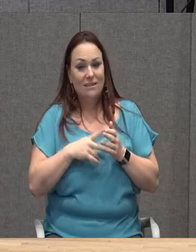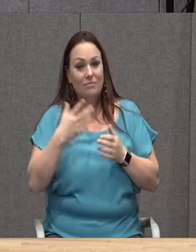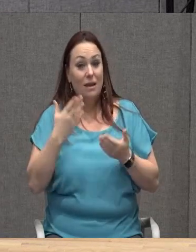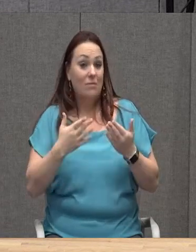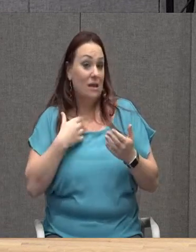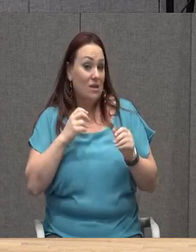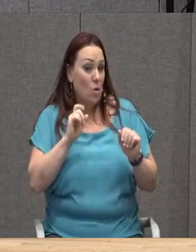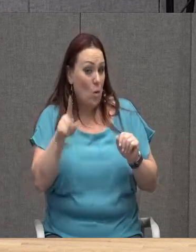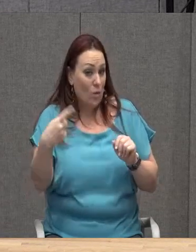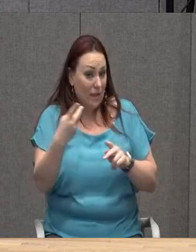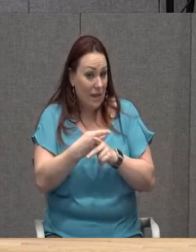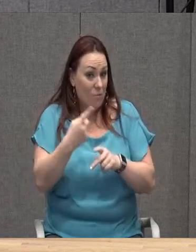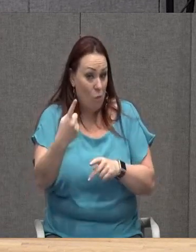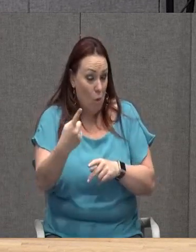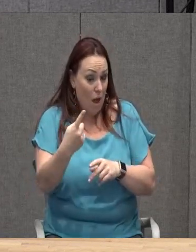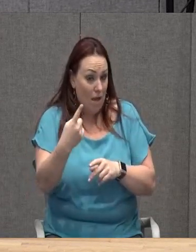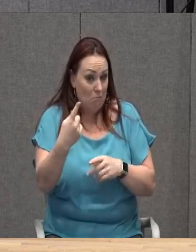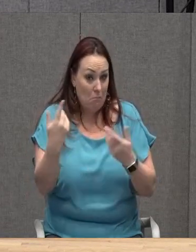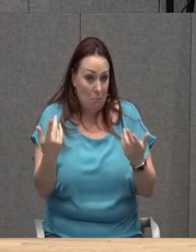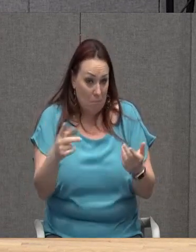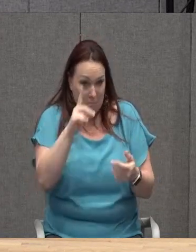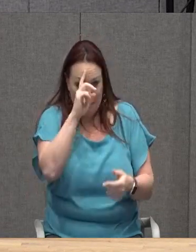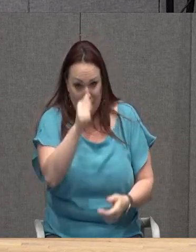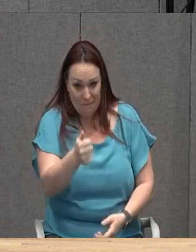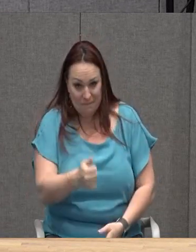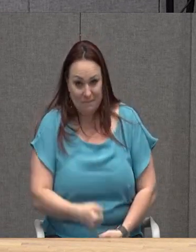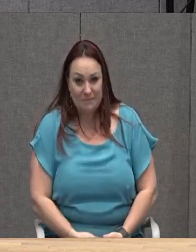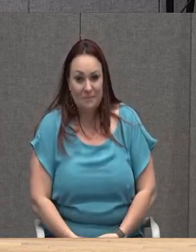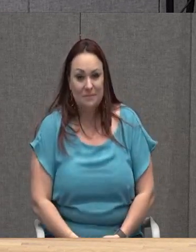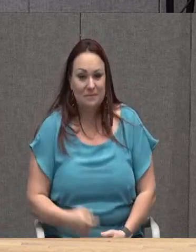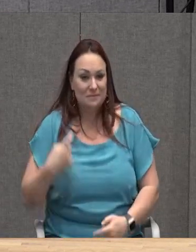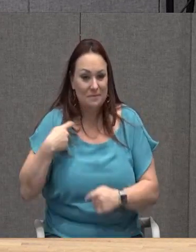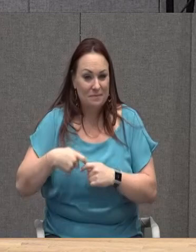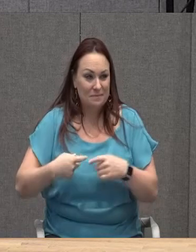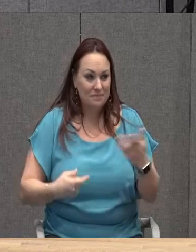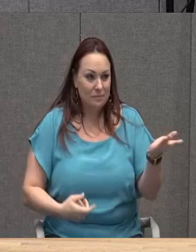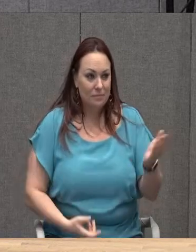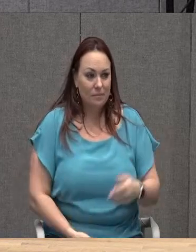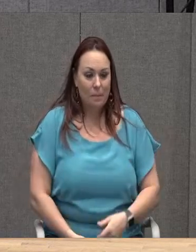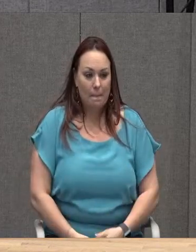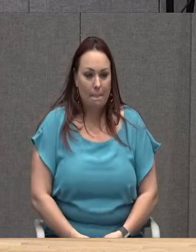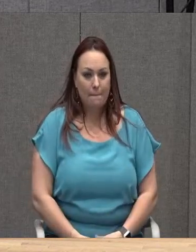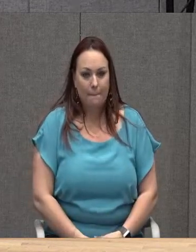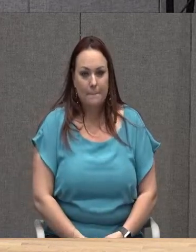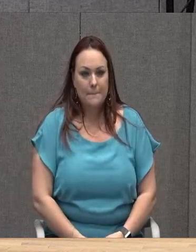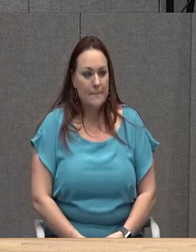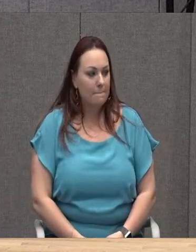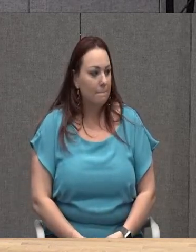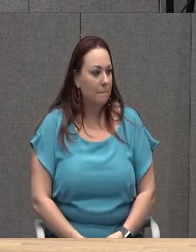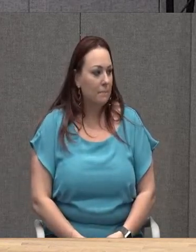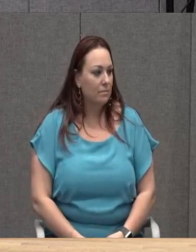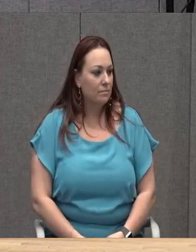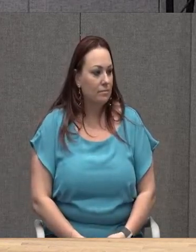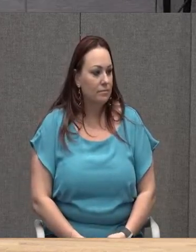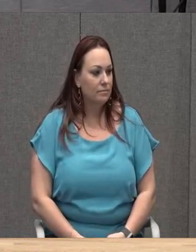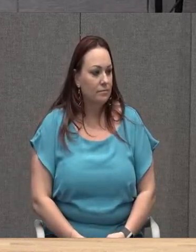on. Si era muy difícil, también pueden cambiar las reglas. Pueden cambiarlos, por